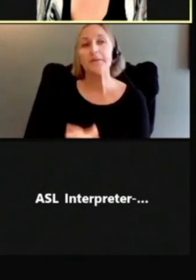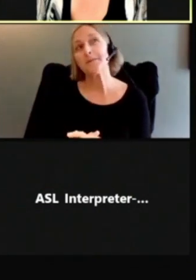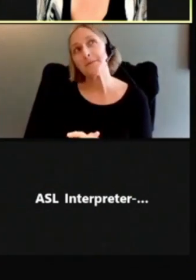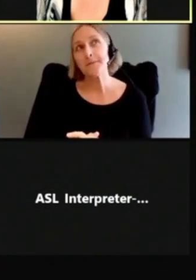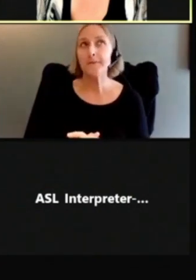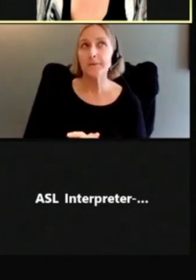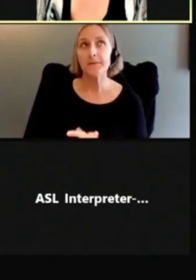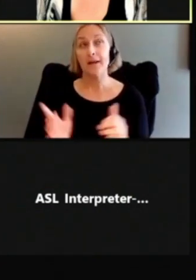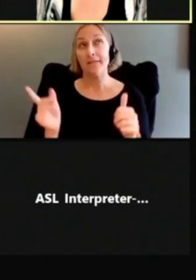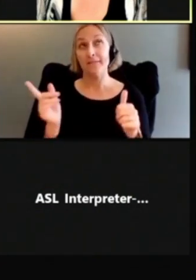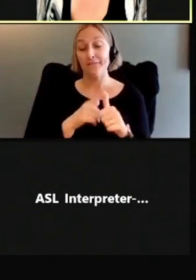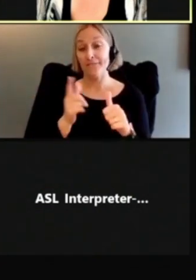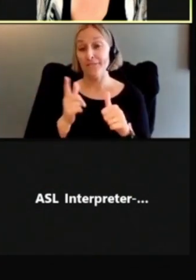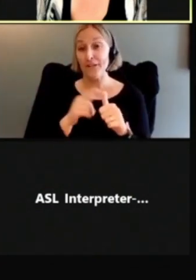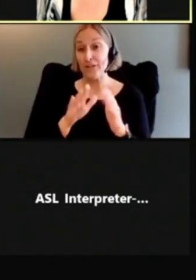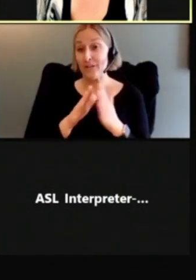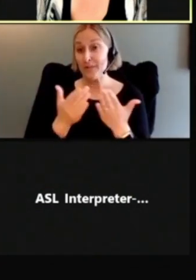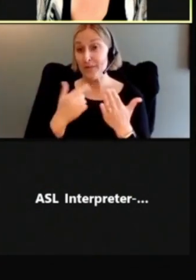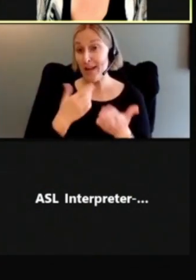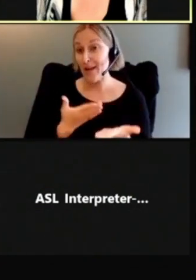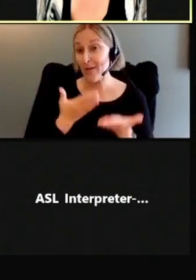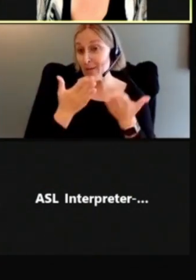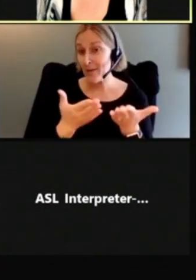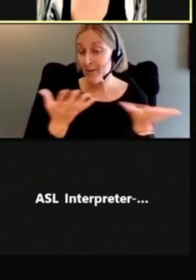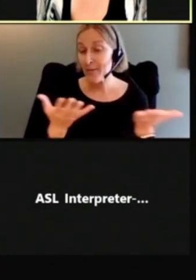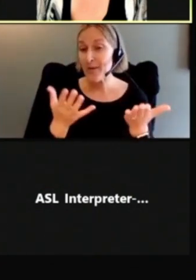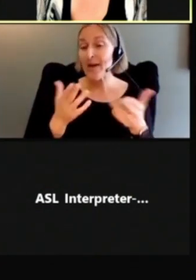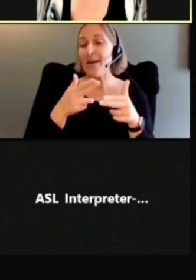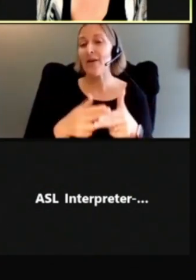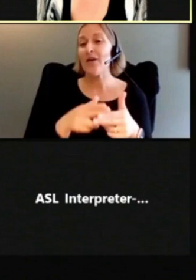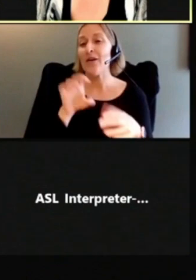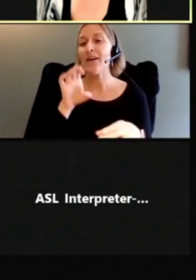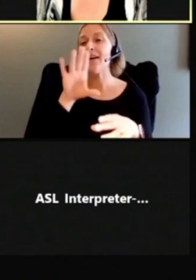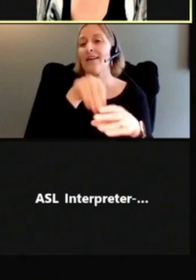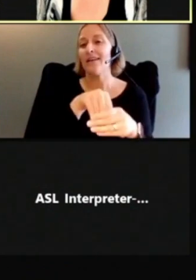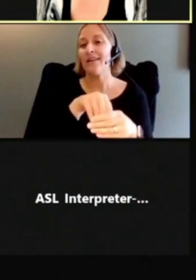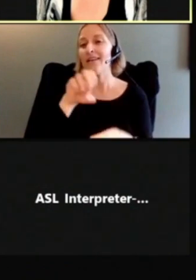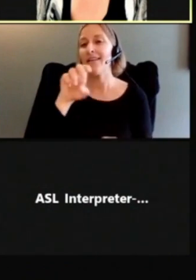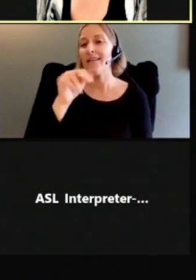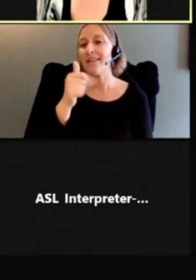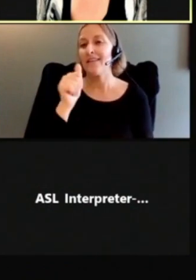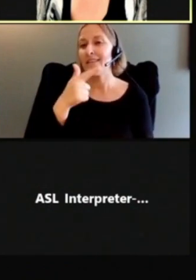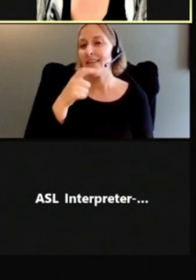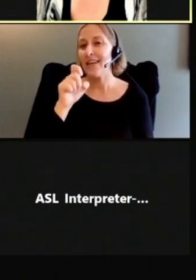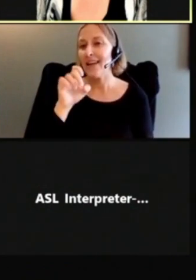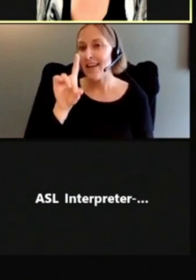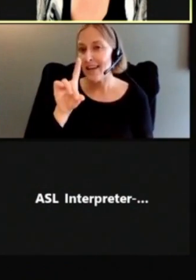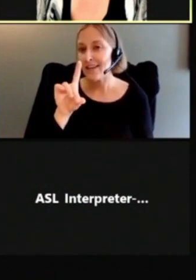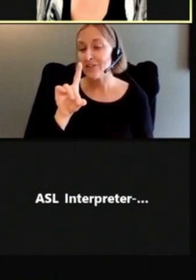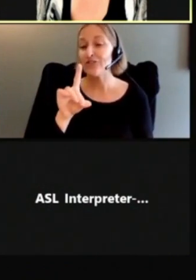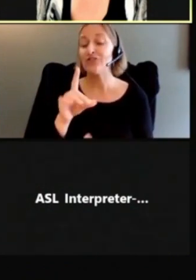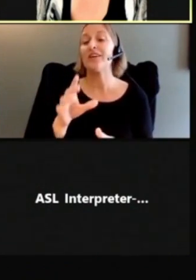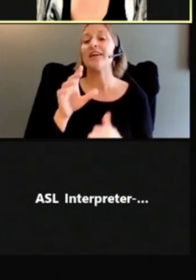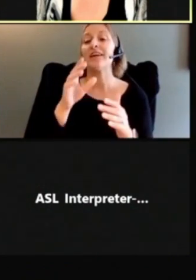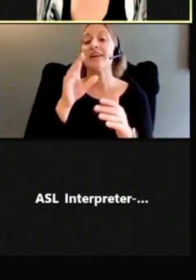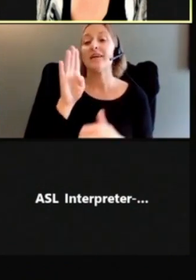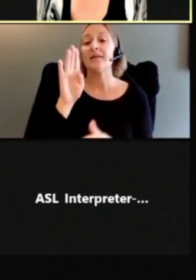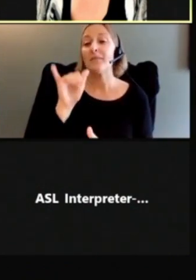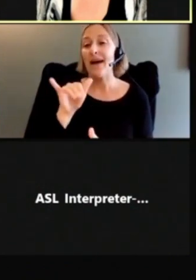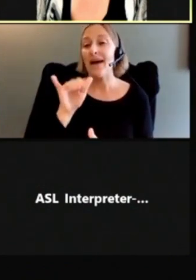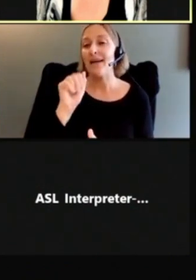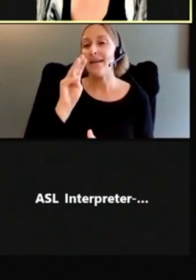Well, the first one I would recommend is Engaged by Amy Butcher. And while that has a heavy